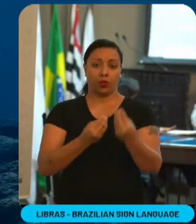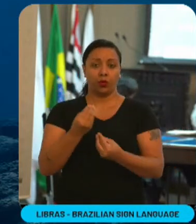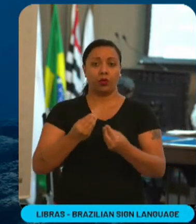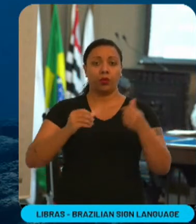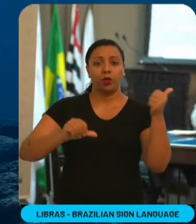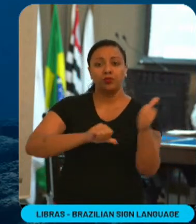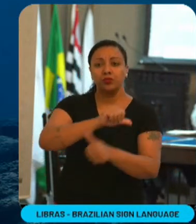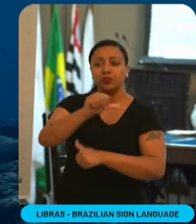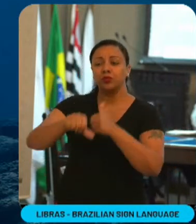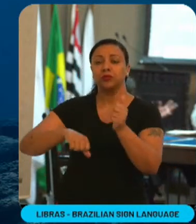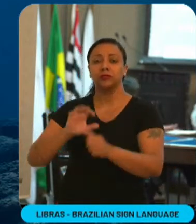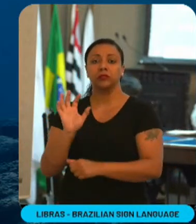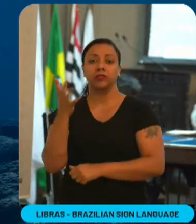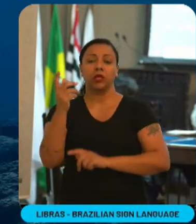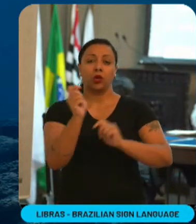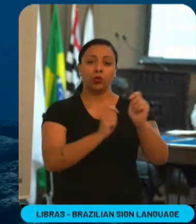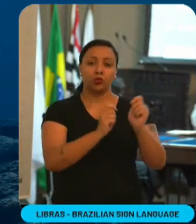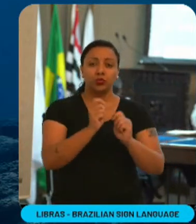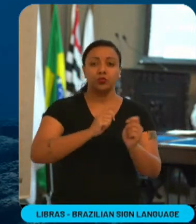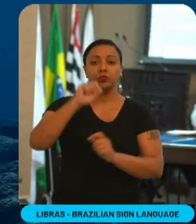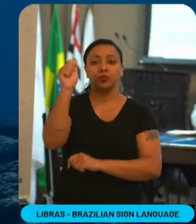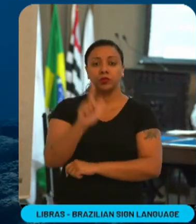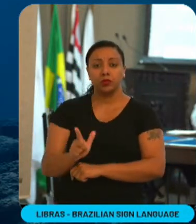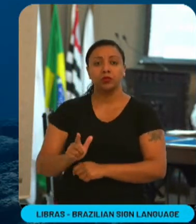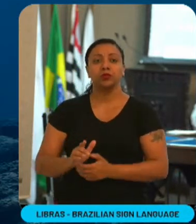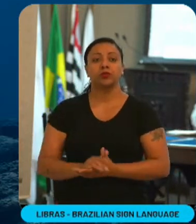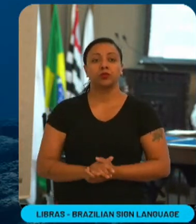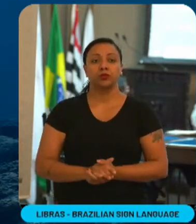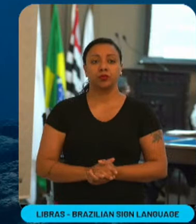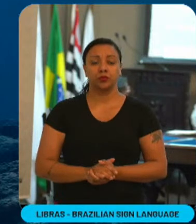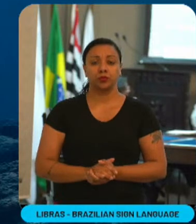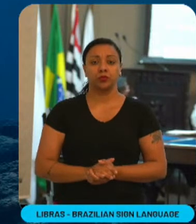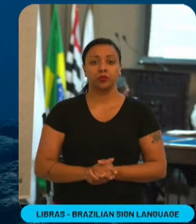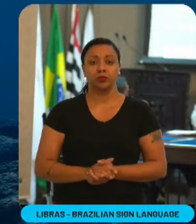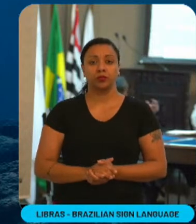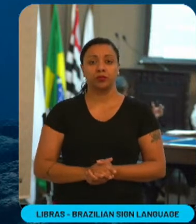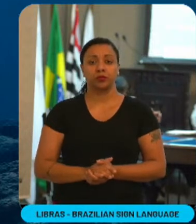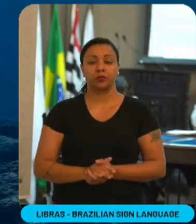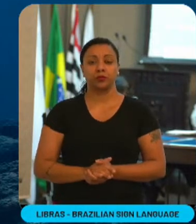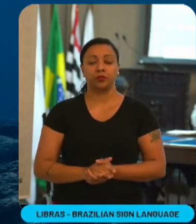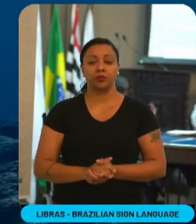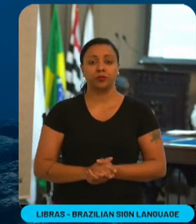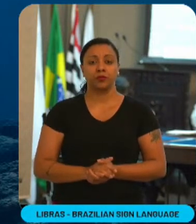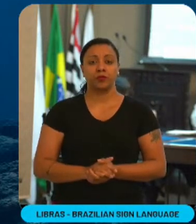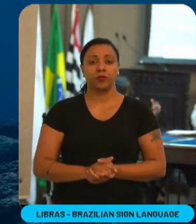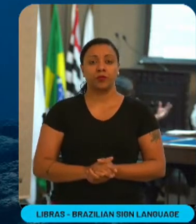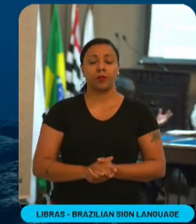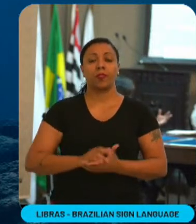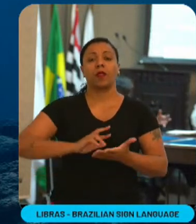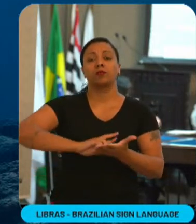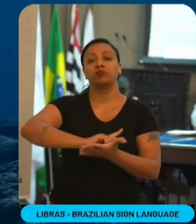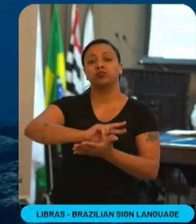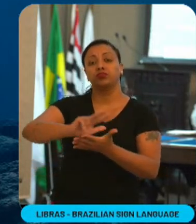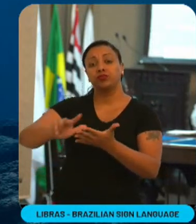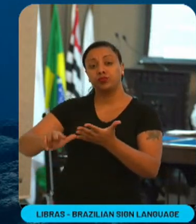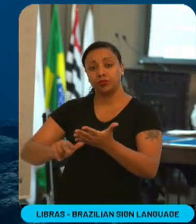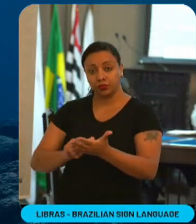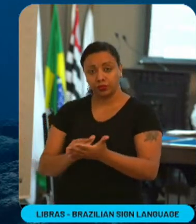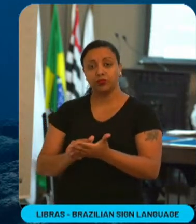Café, and I think that this has also to do with climate changes, blue economy,